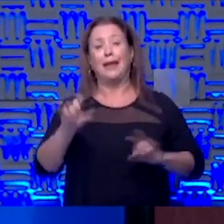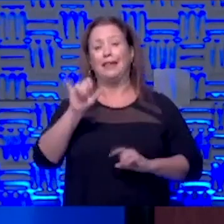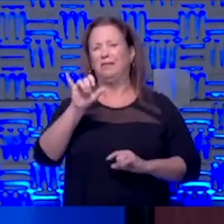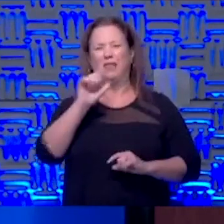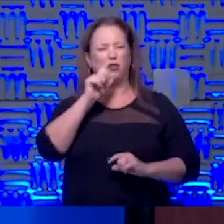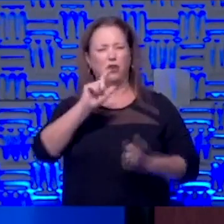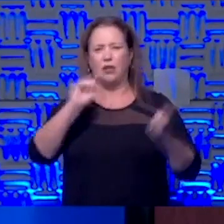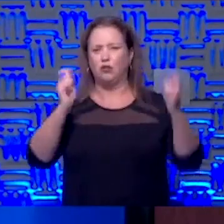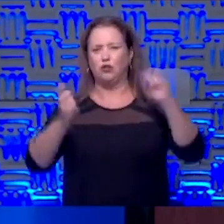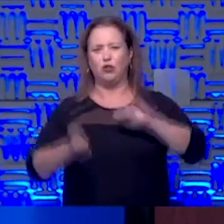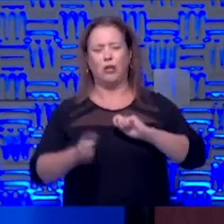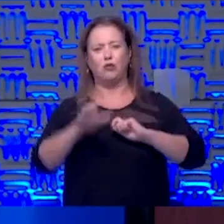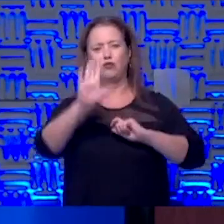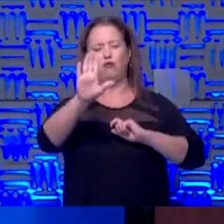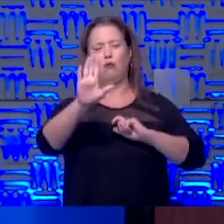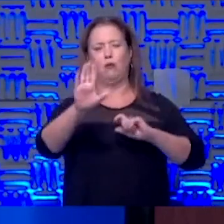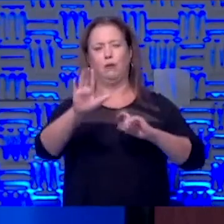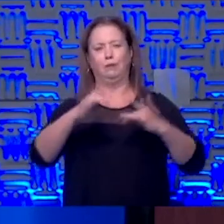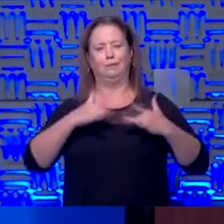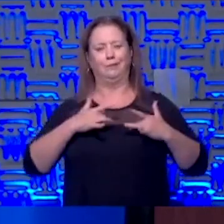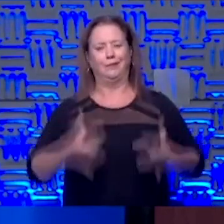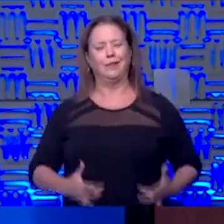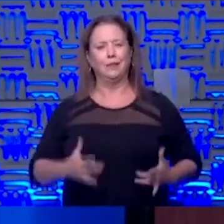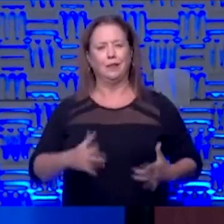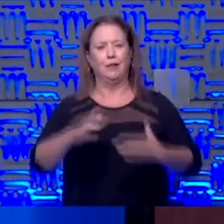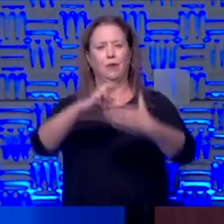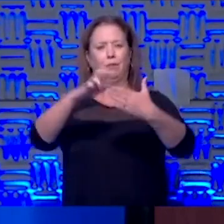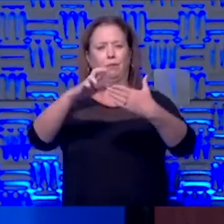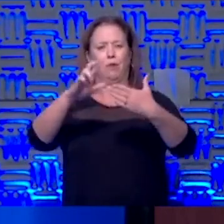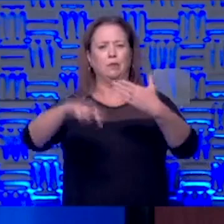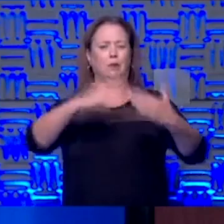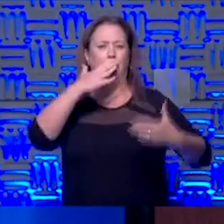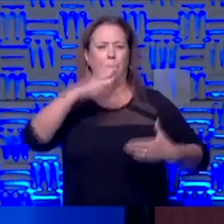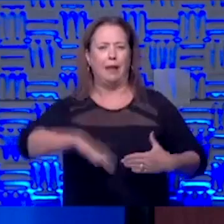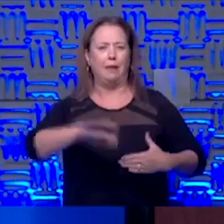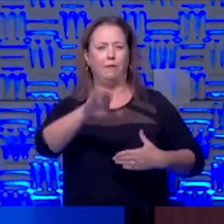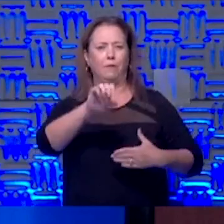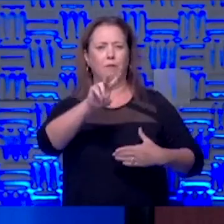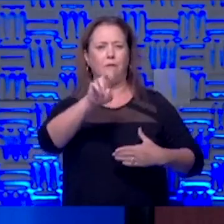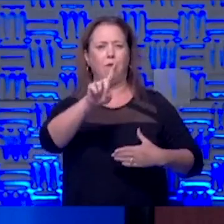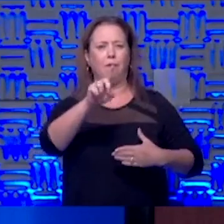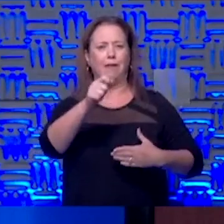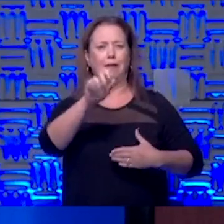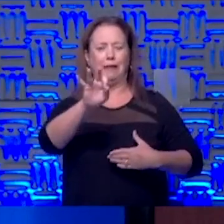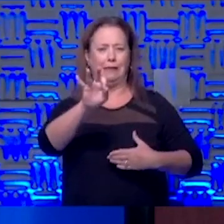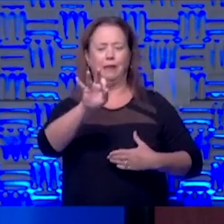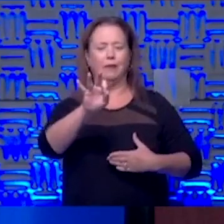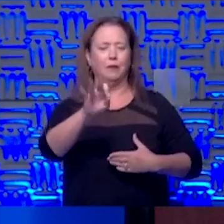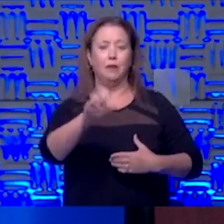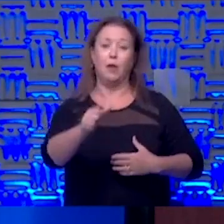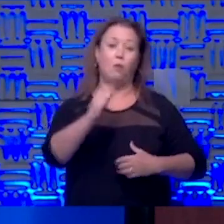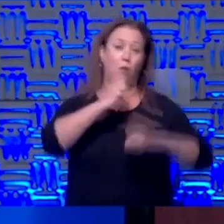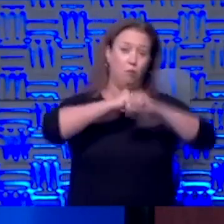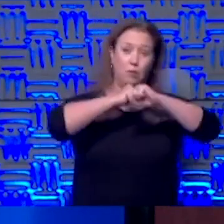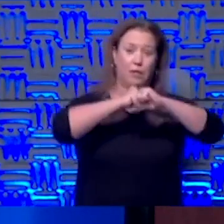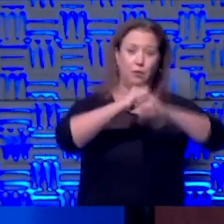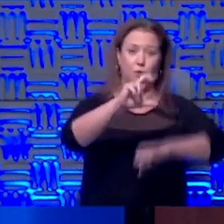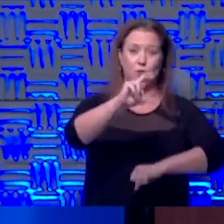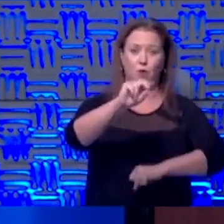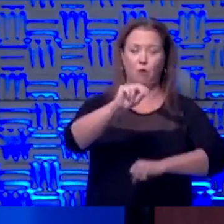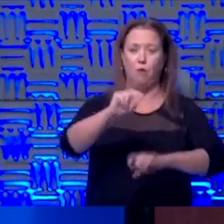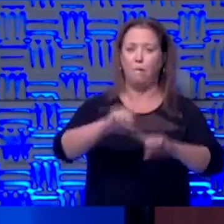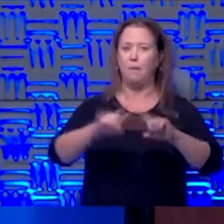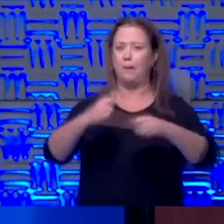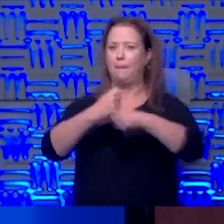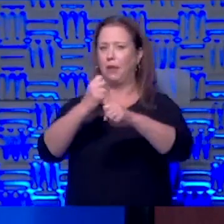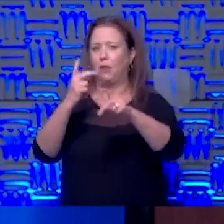shouldn't change your likelihood of a bad outcome from COVID-19 or SARS-CoV-2. It's not going to protect you from anything. I don't think it's going to